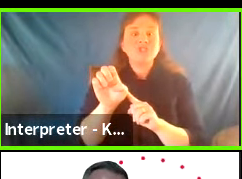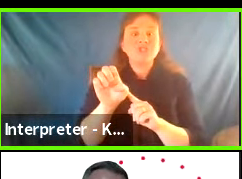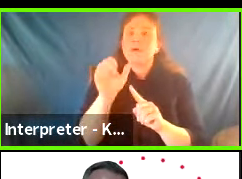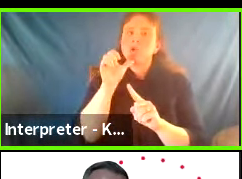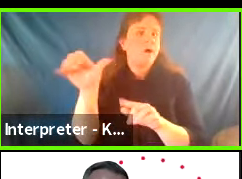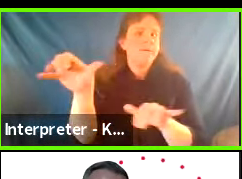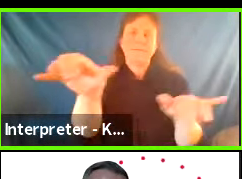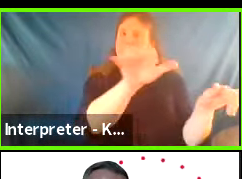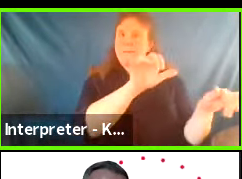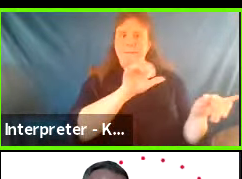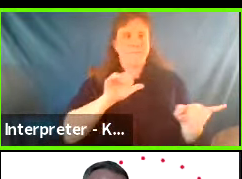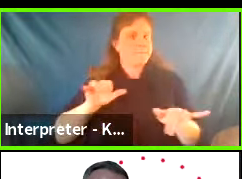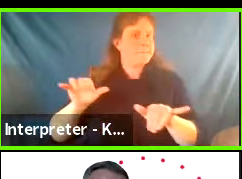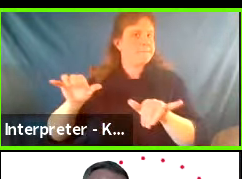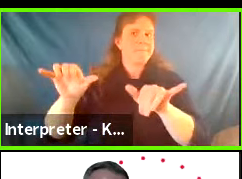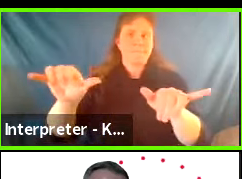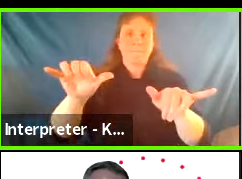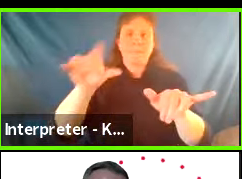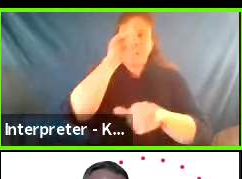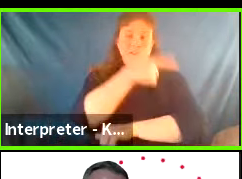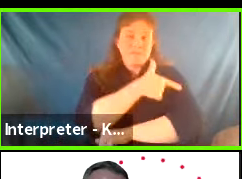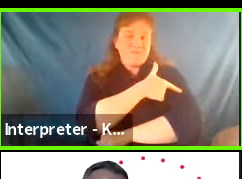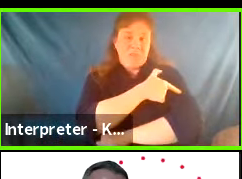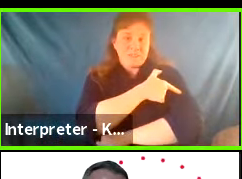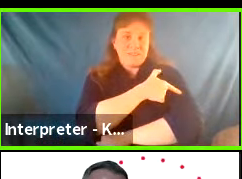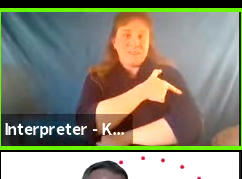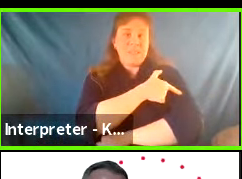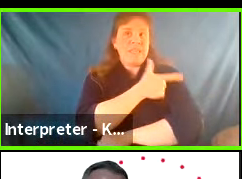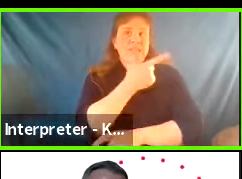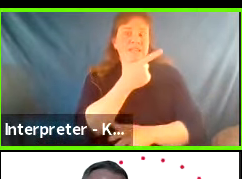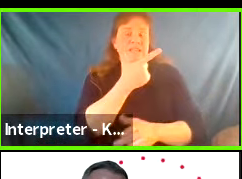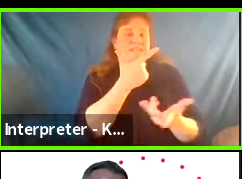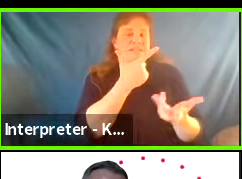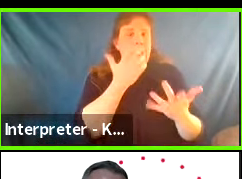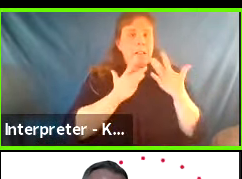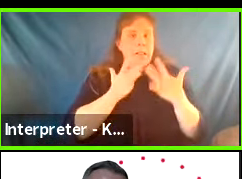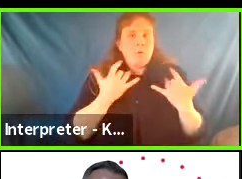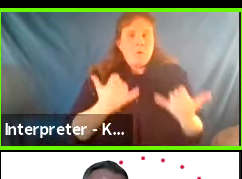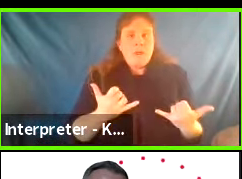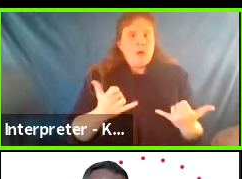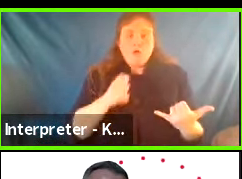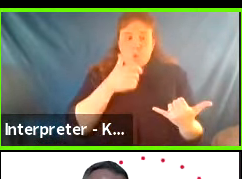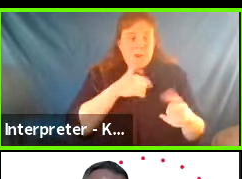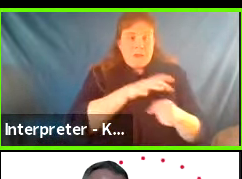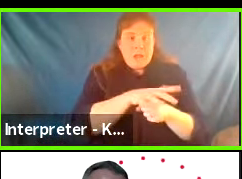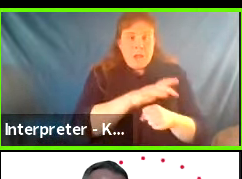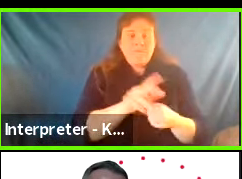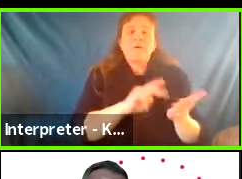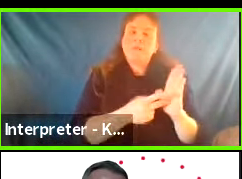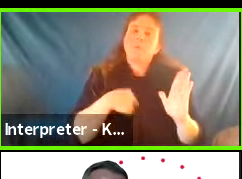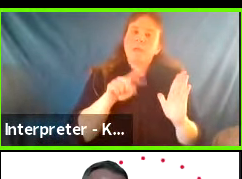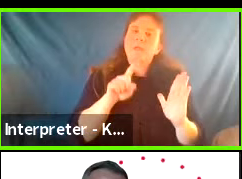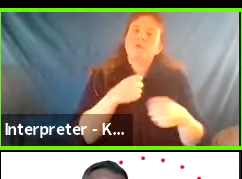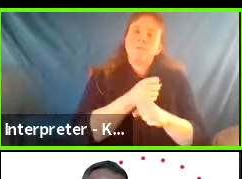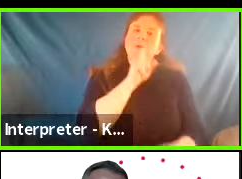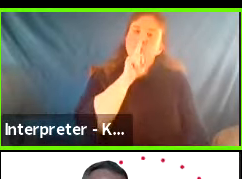Since the vaccine is gold right now, we don't have enough. So we've got to make sure that every single one is on that